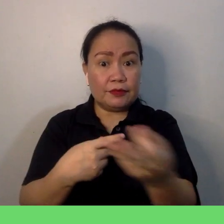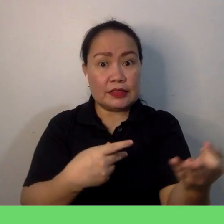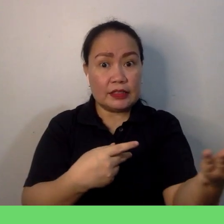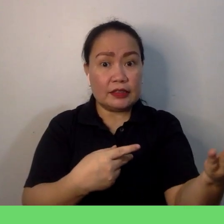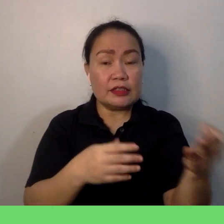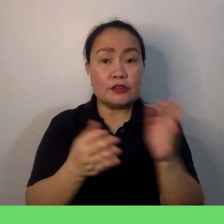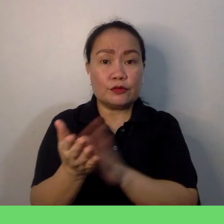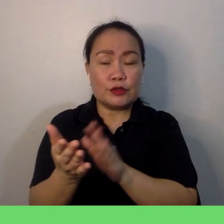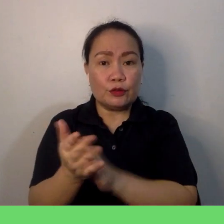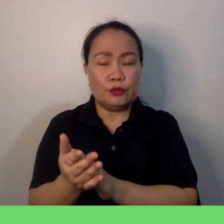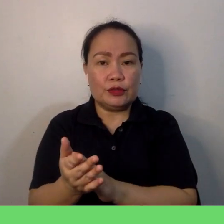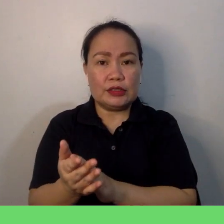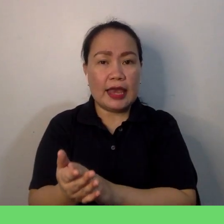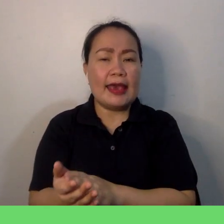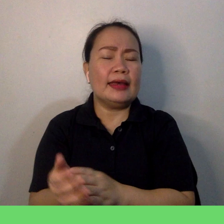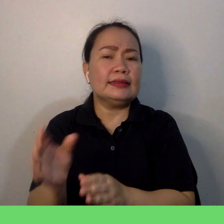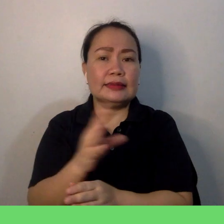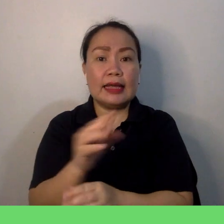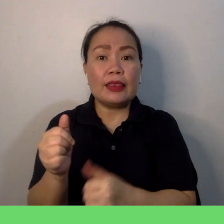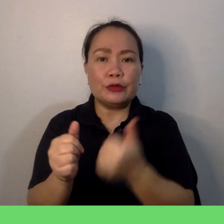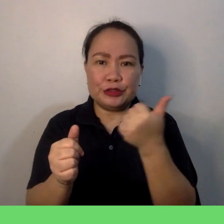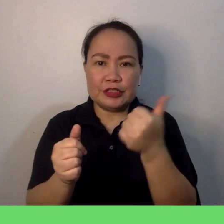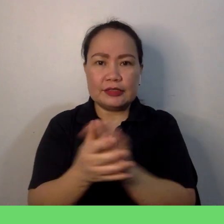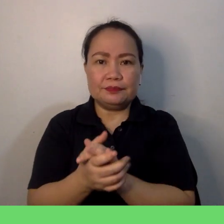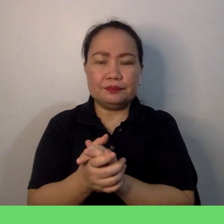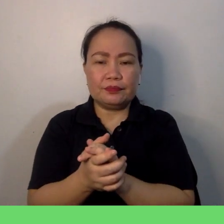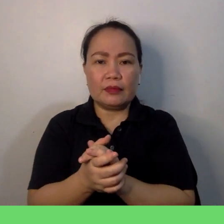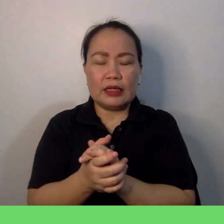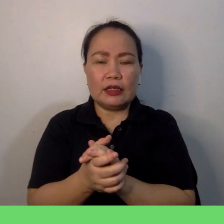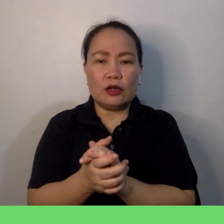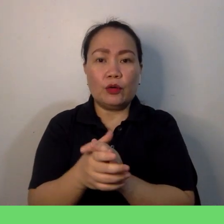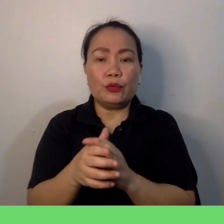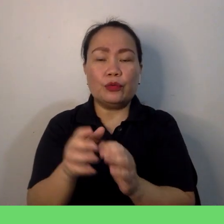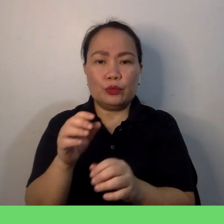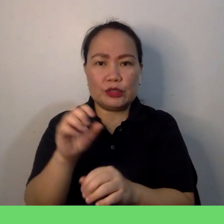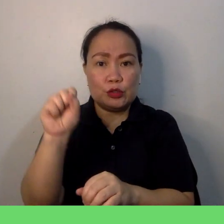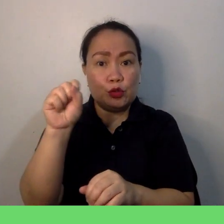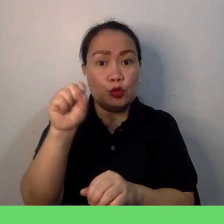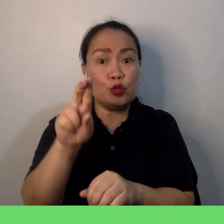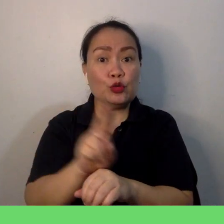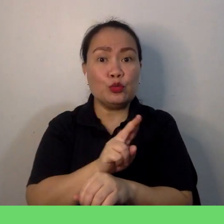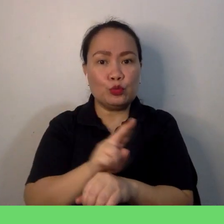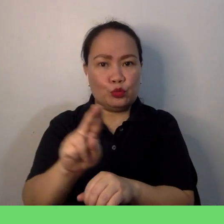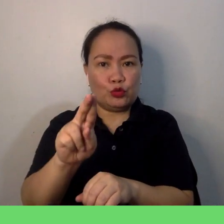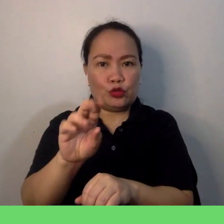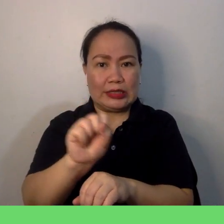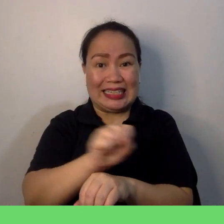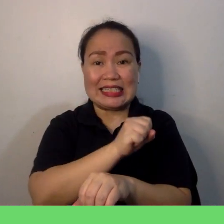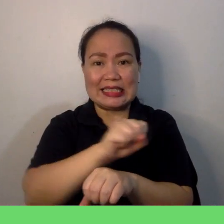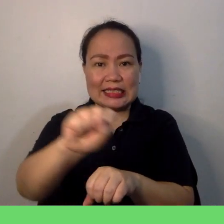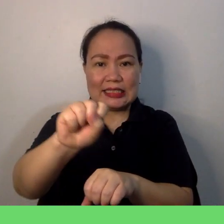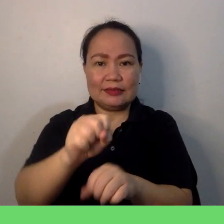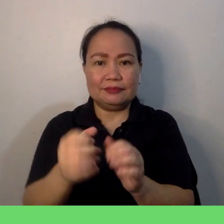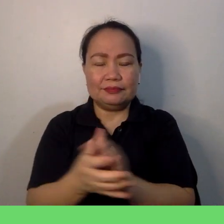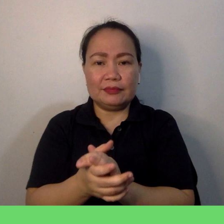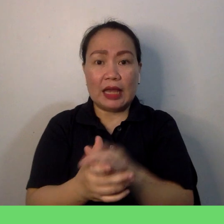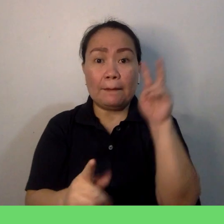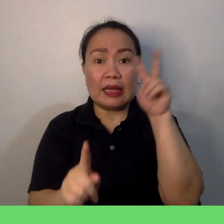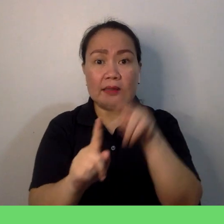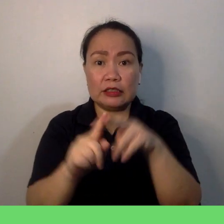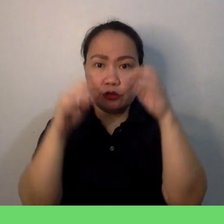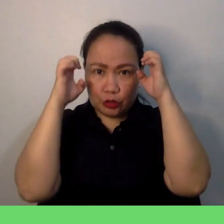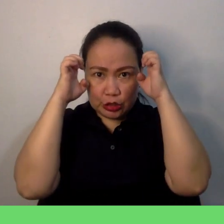and etc. So, those are all statistics. So, we are actually applying statistics in